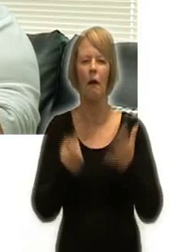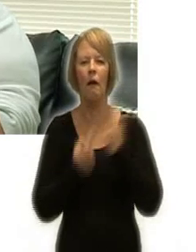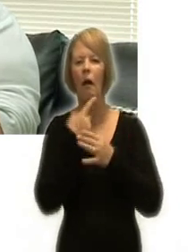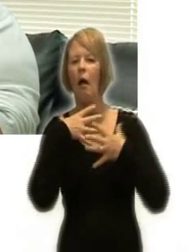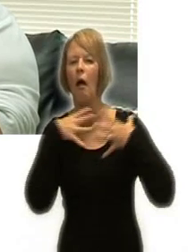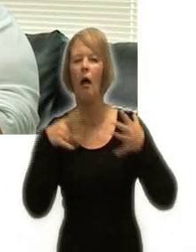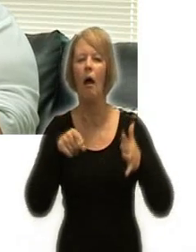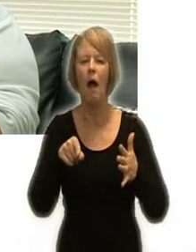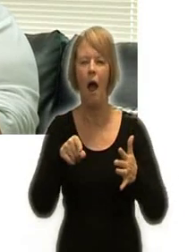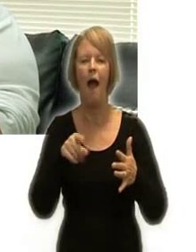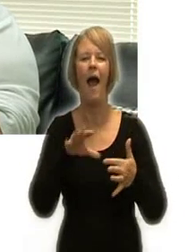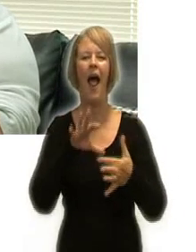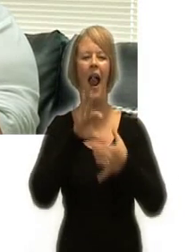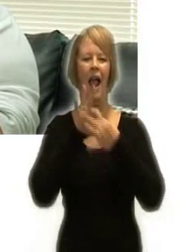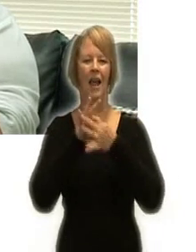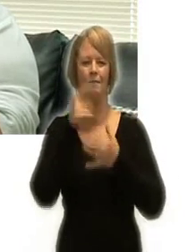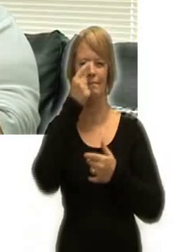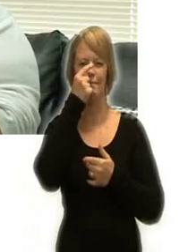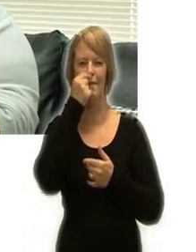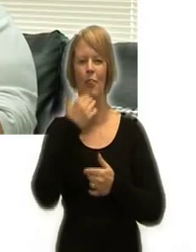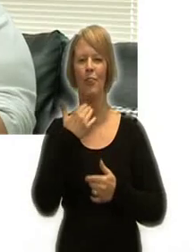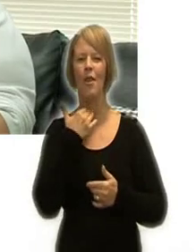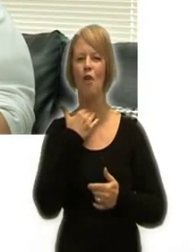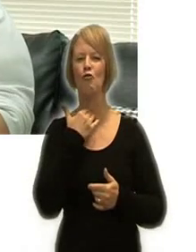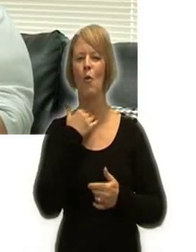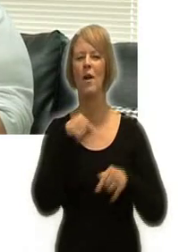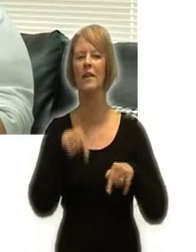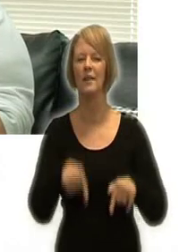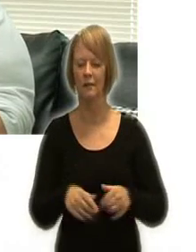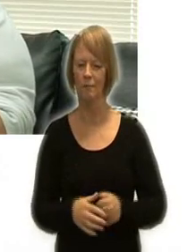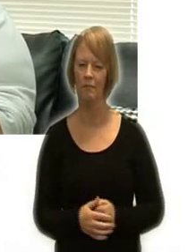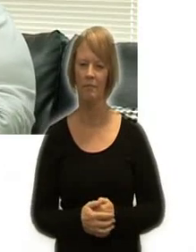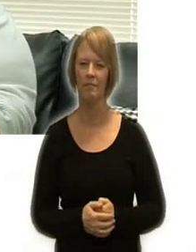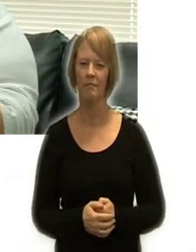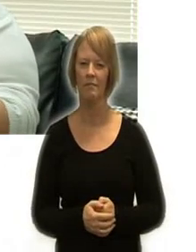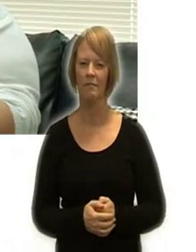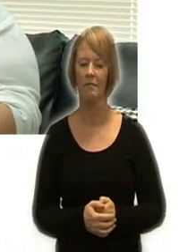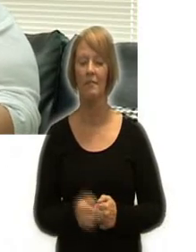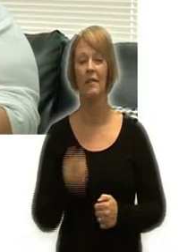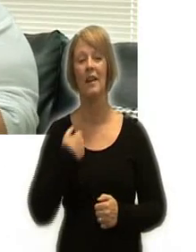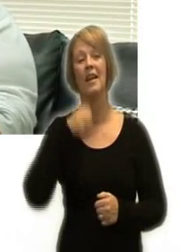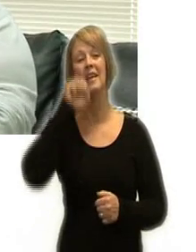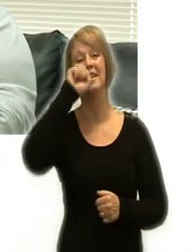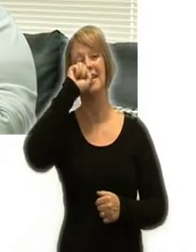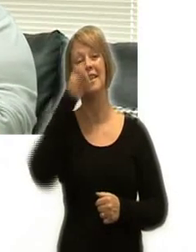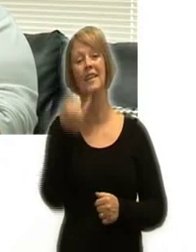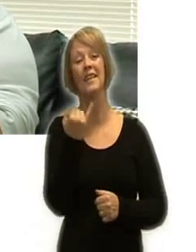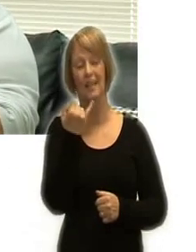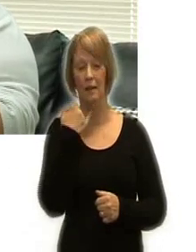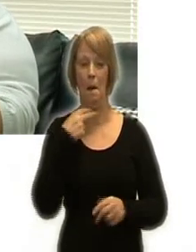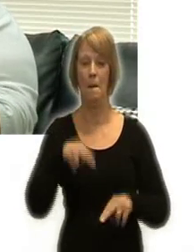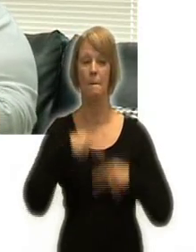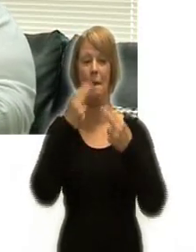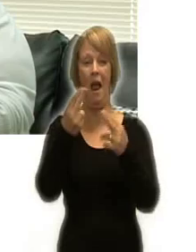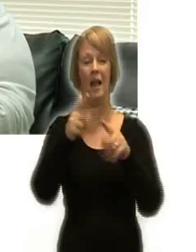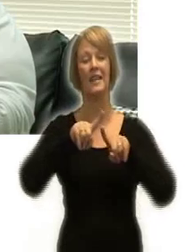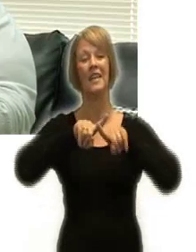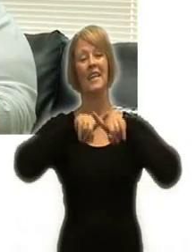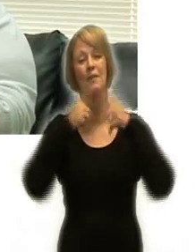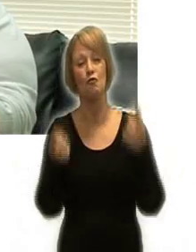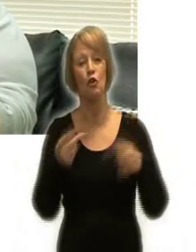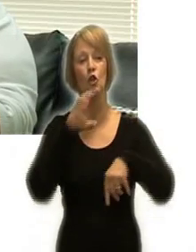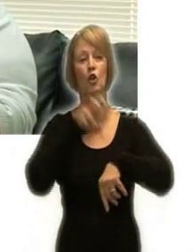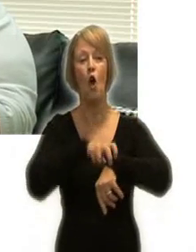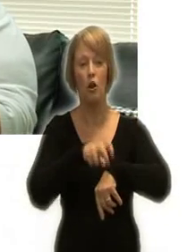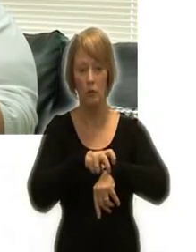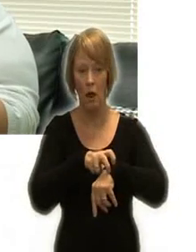people, quite possible that my thyroid was broken then because of the symptoms I was displaying. But